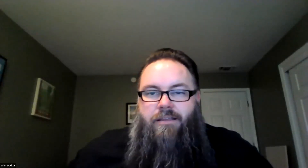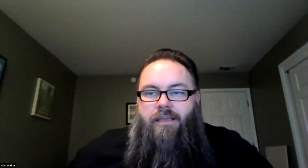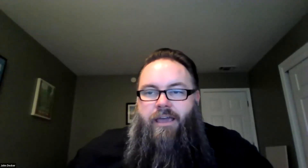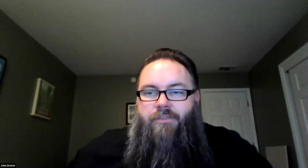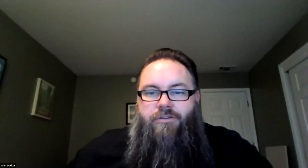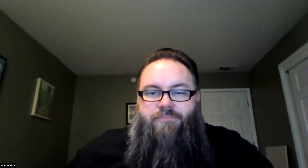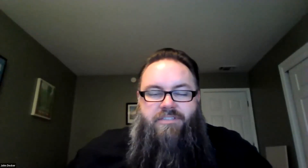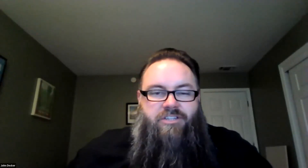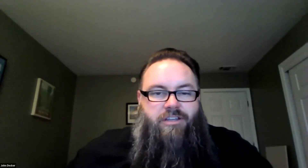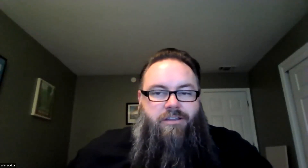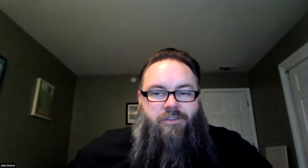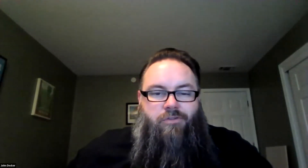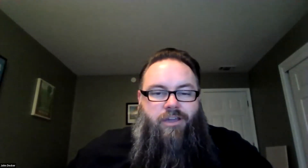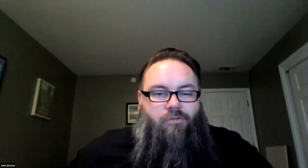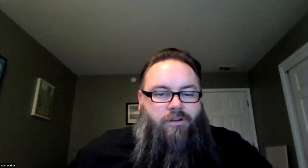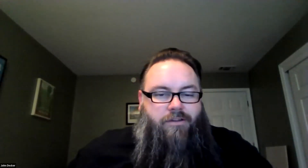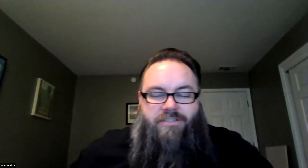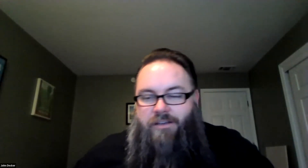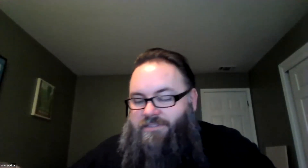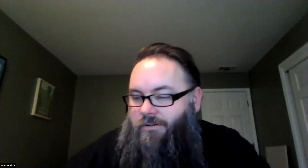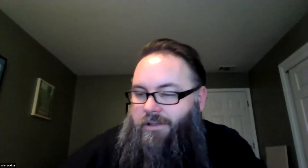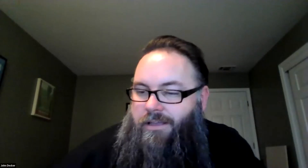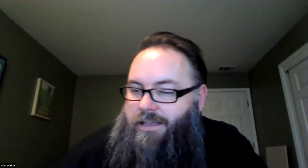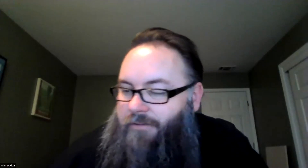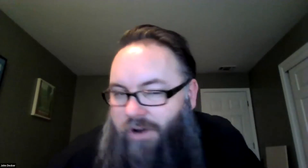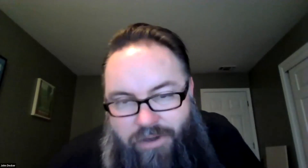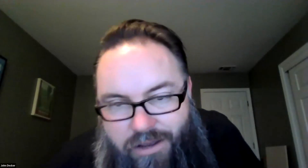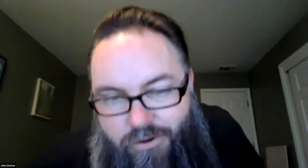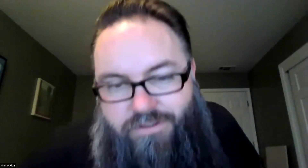CPS and Heather's position, the acute care coordinator stuff. So